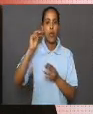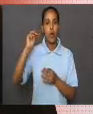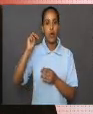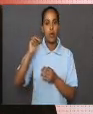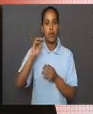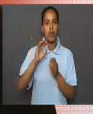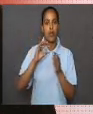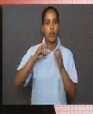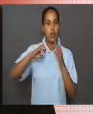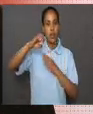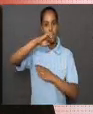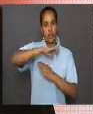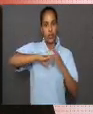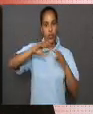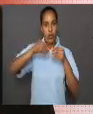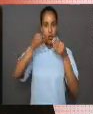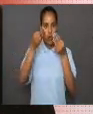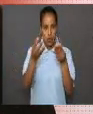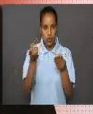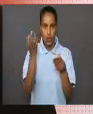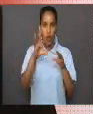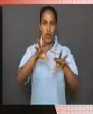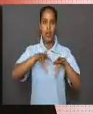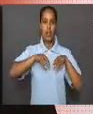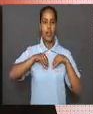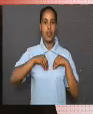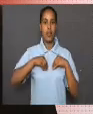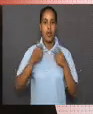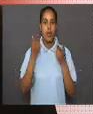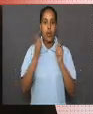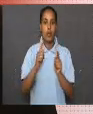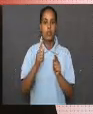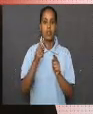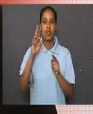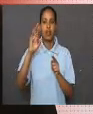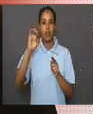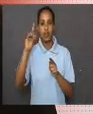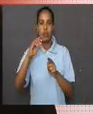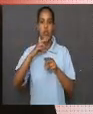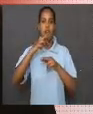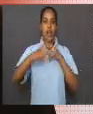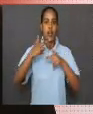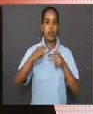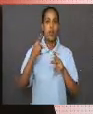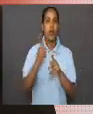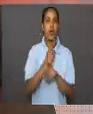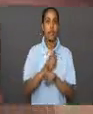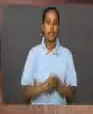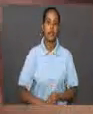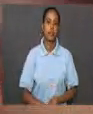of electrons lost or gained when the redox reaction occurs.